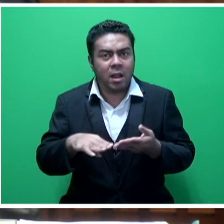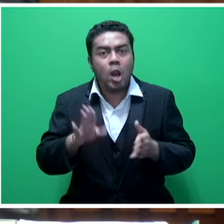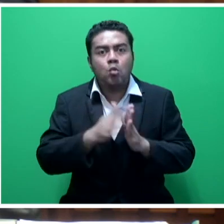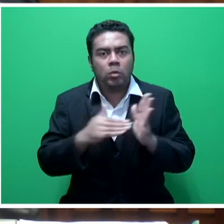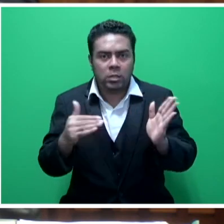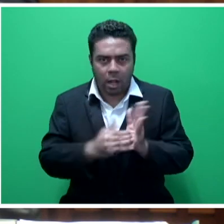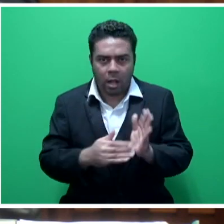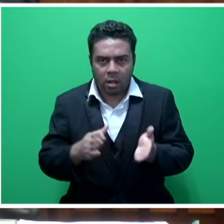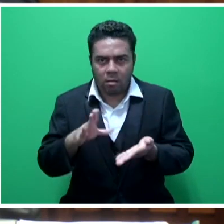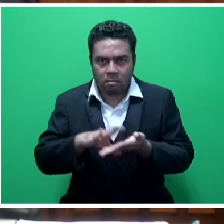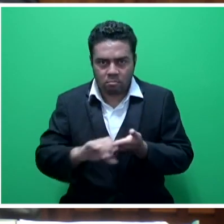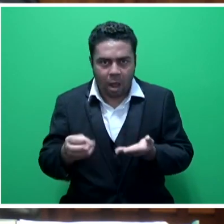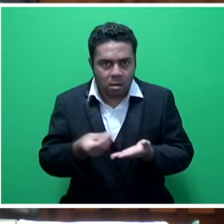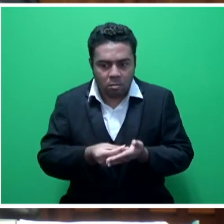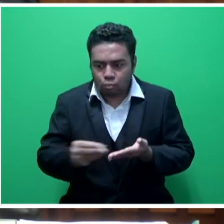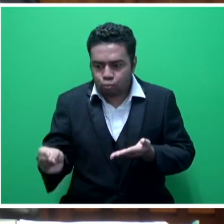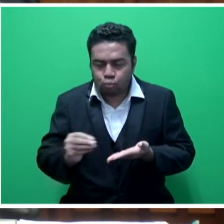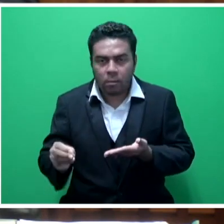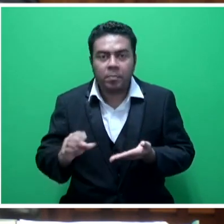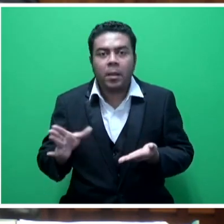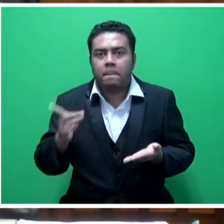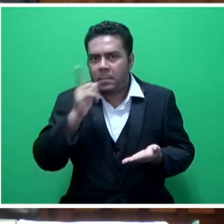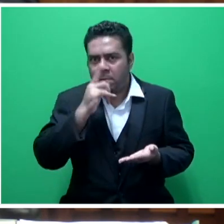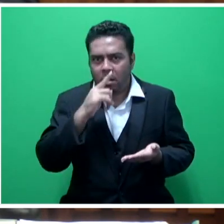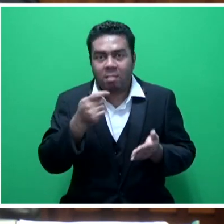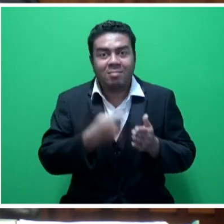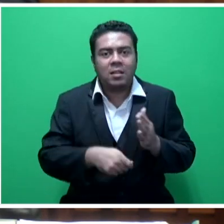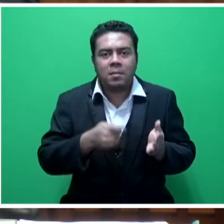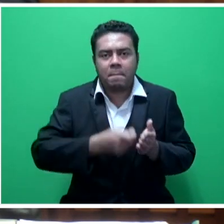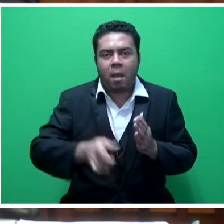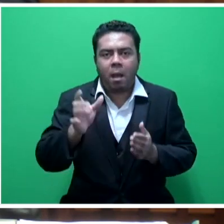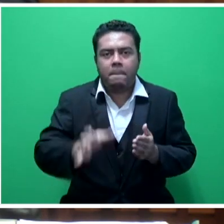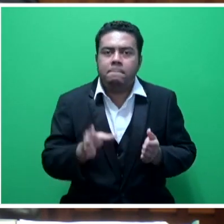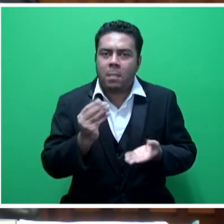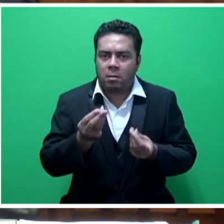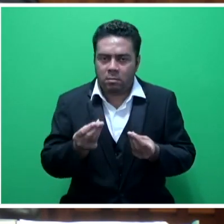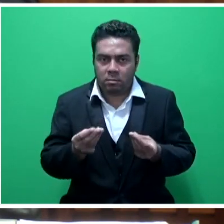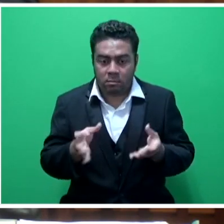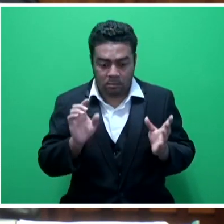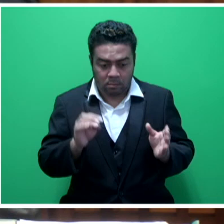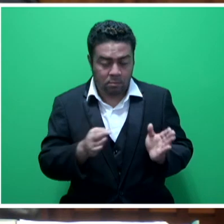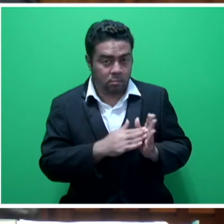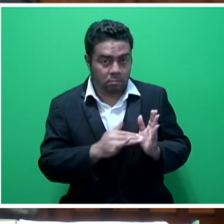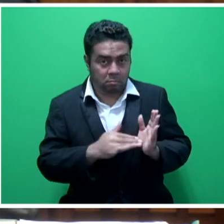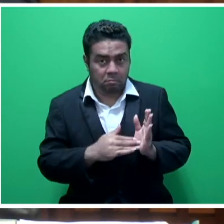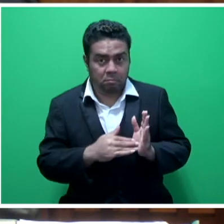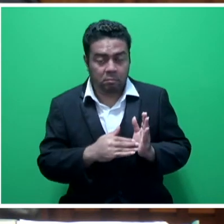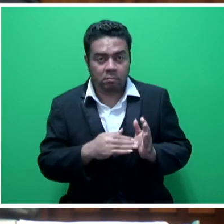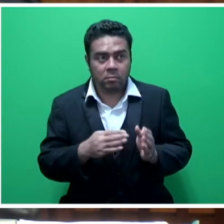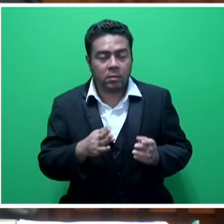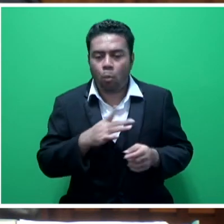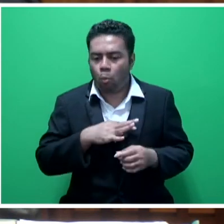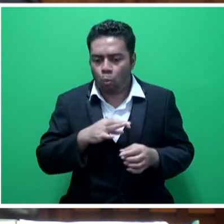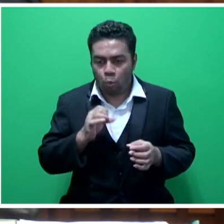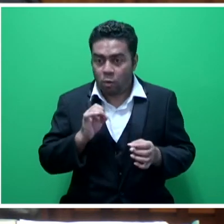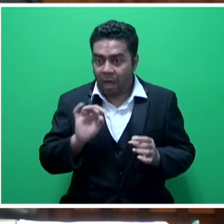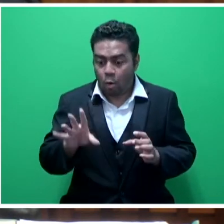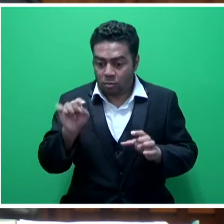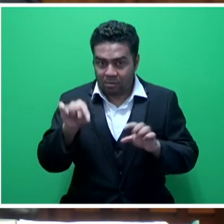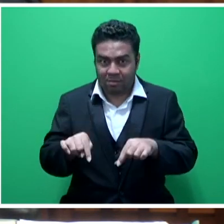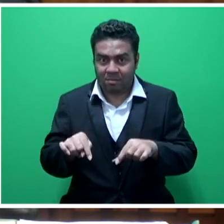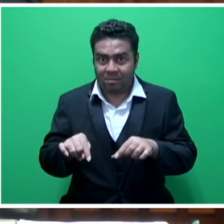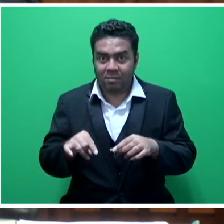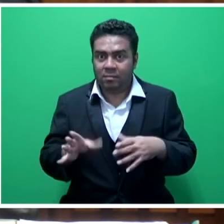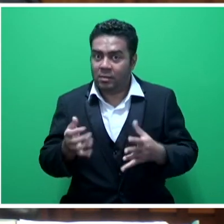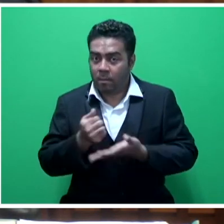funds. Upon announcement of the loan, the New Zealand Finance Minister said, and I quote, "Without this intervention, Air New